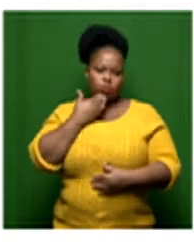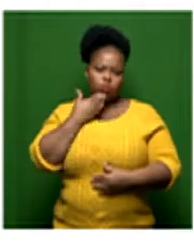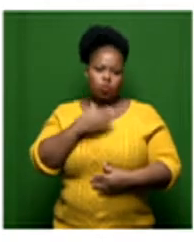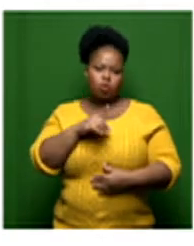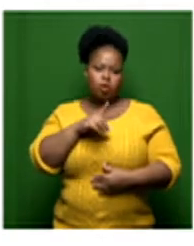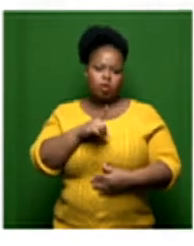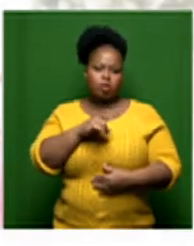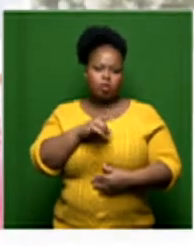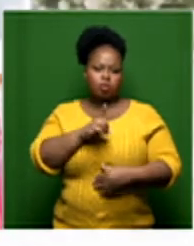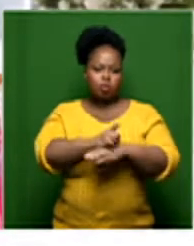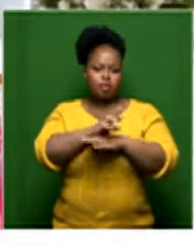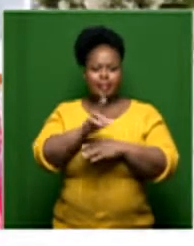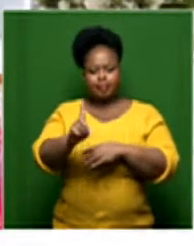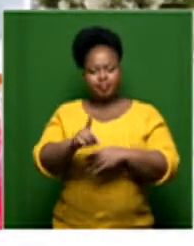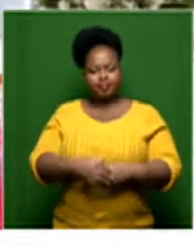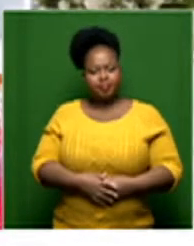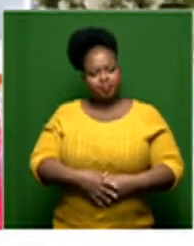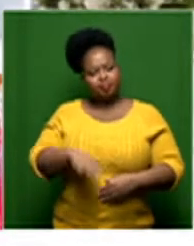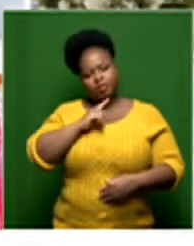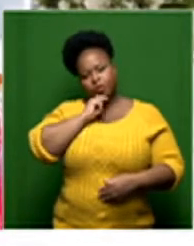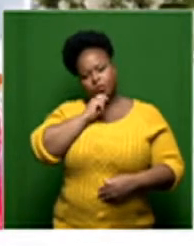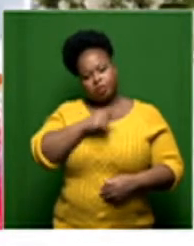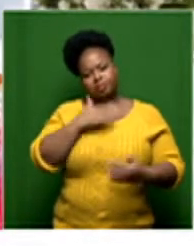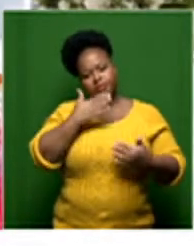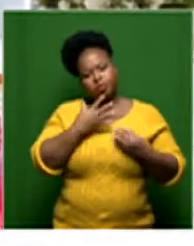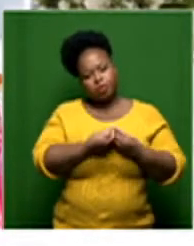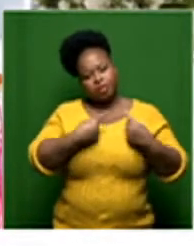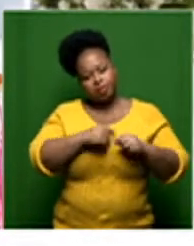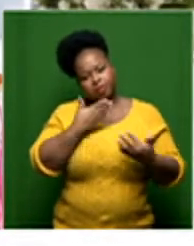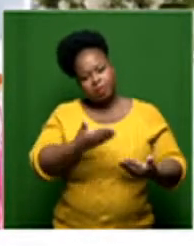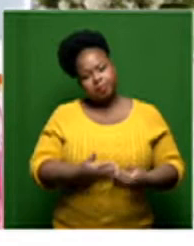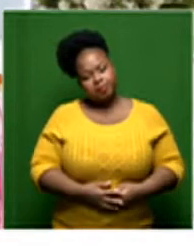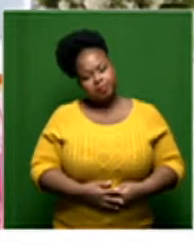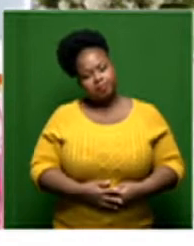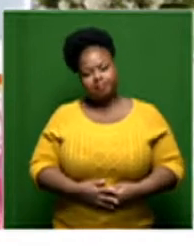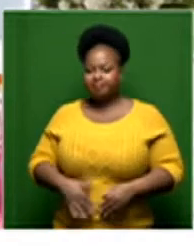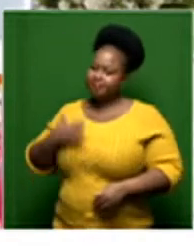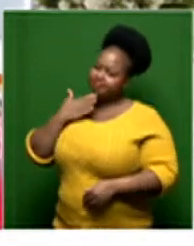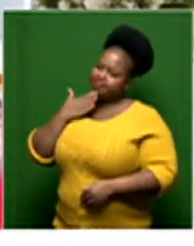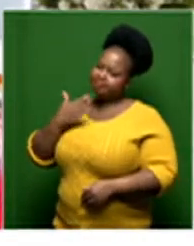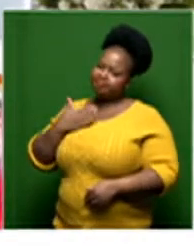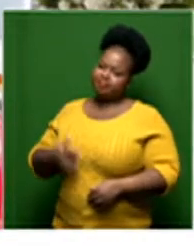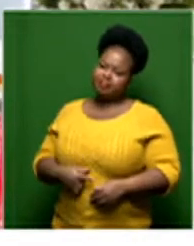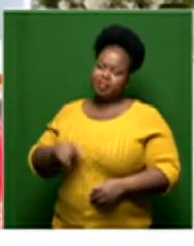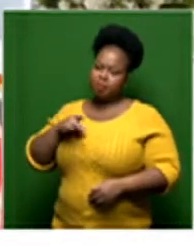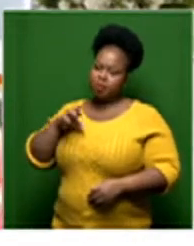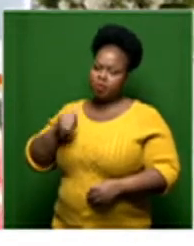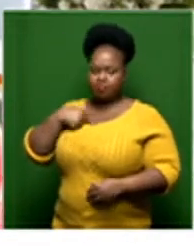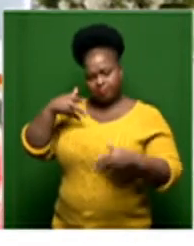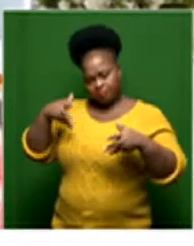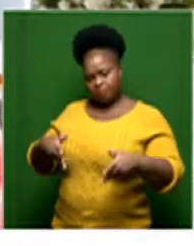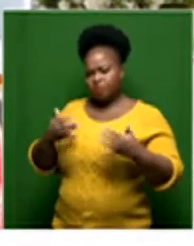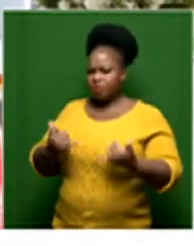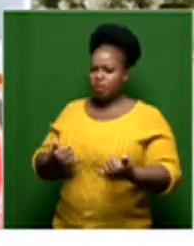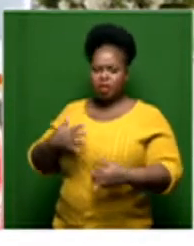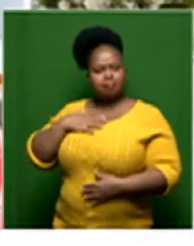Dr. D. Now, Dr. D, a very good morning to you. Thank you so much for joining us. Welcome. Thank you very much. And Zapiri, I'm here today.